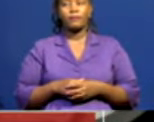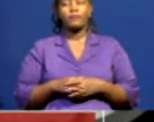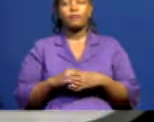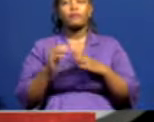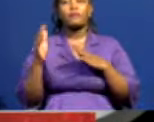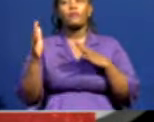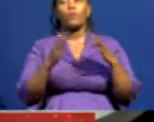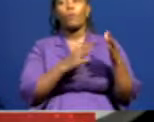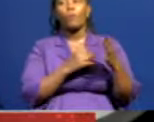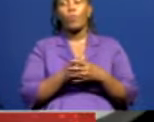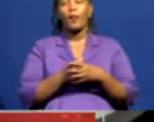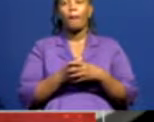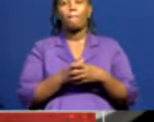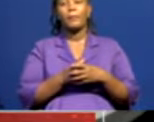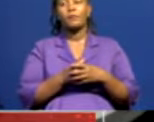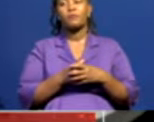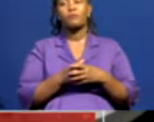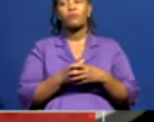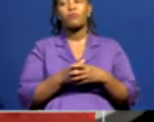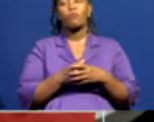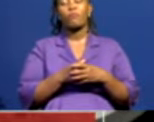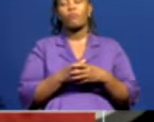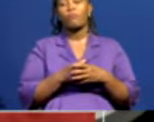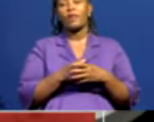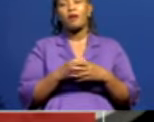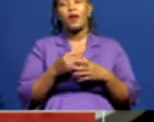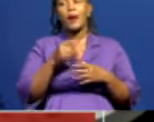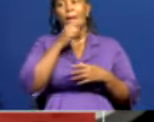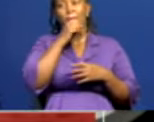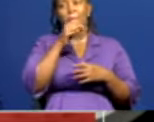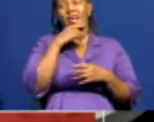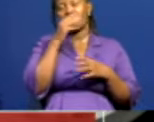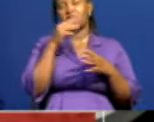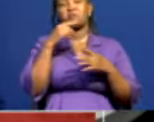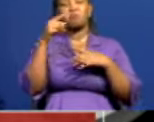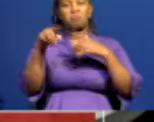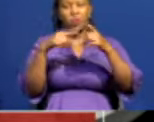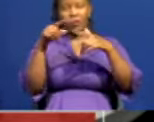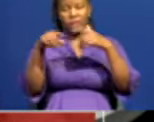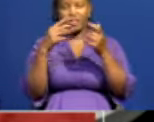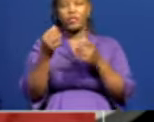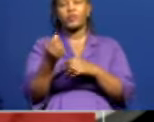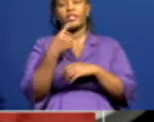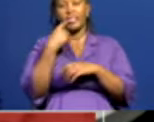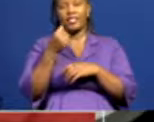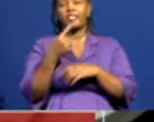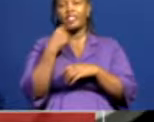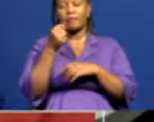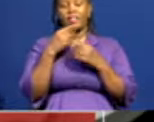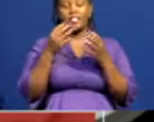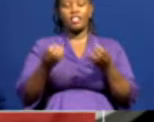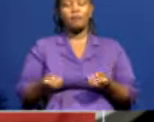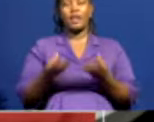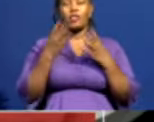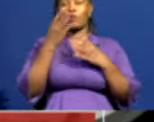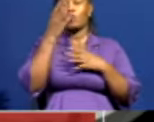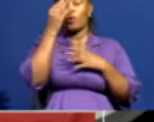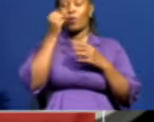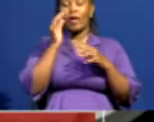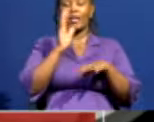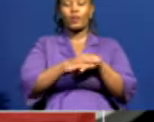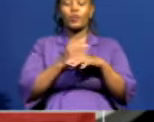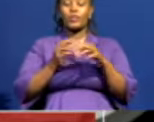Now, a middle-aged man is receiving treatment at the Baringo Referral Hospital for gunshot wounds he